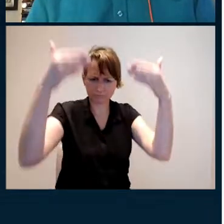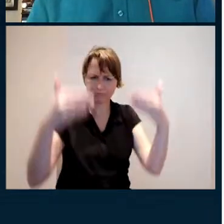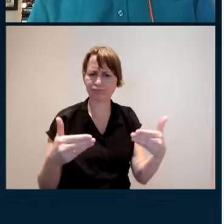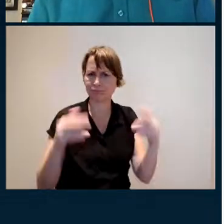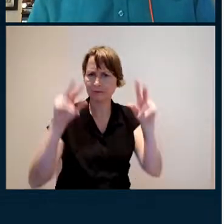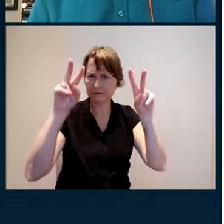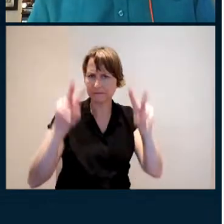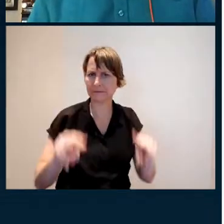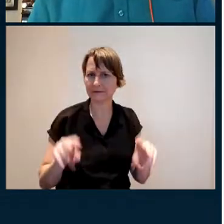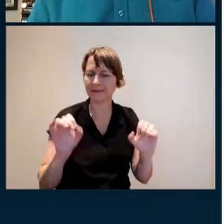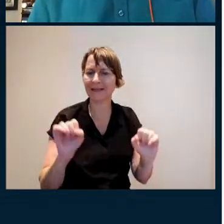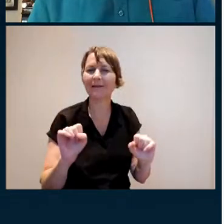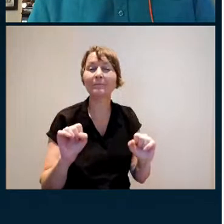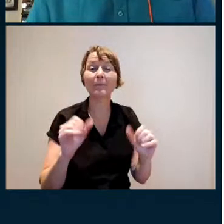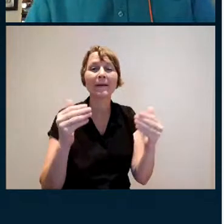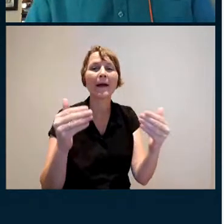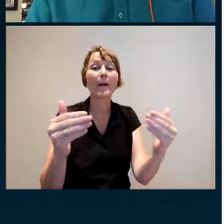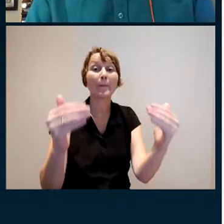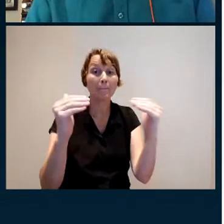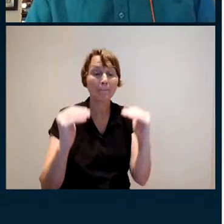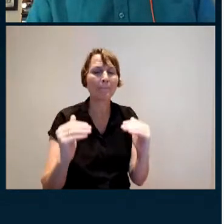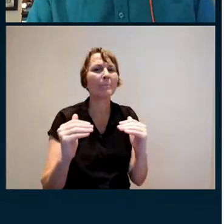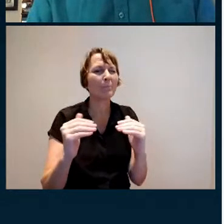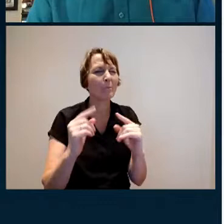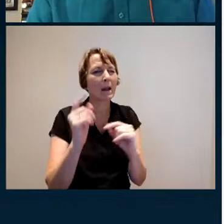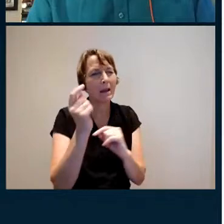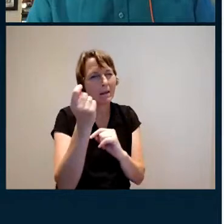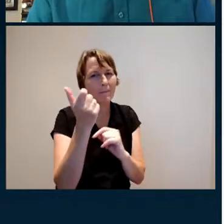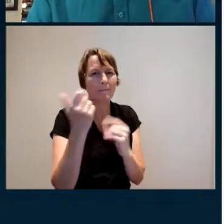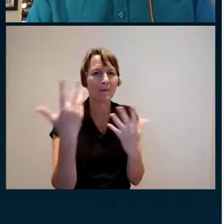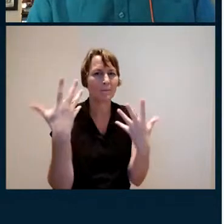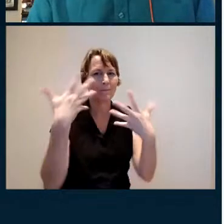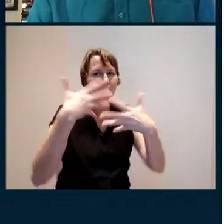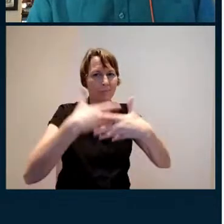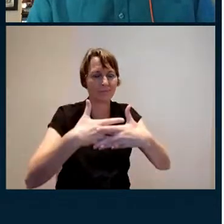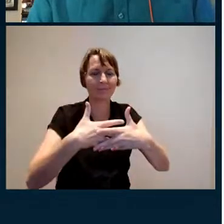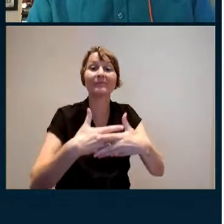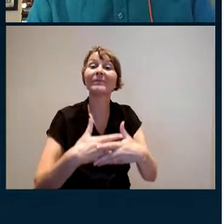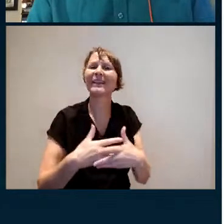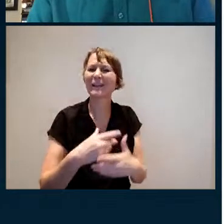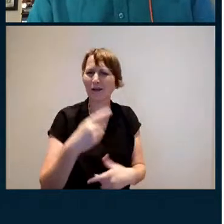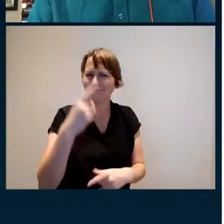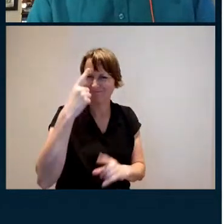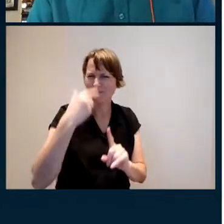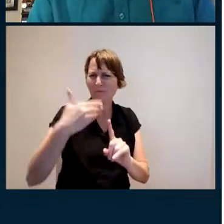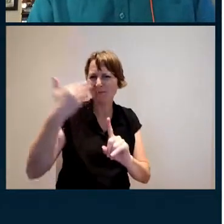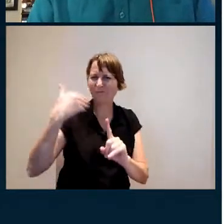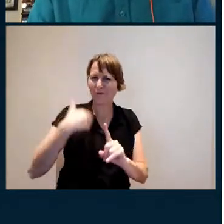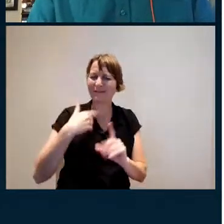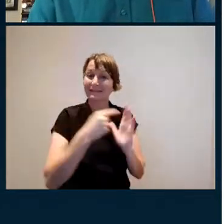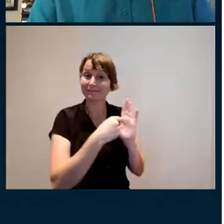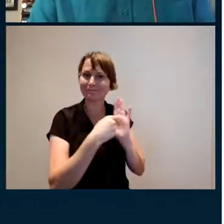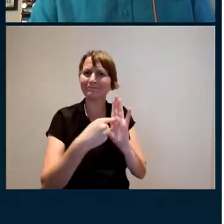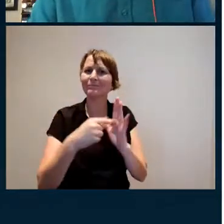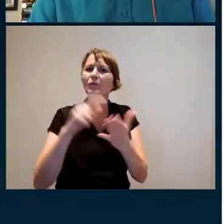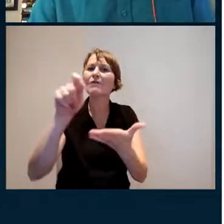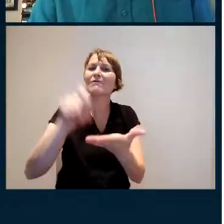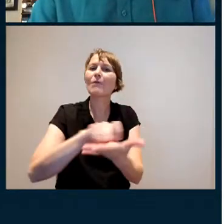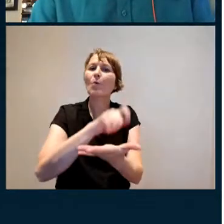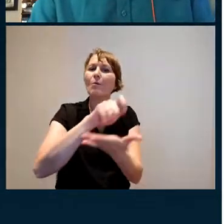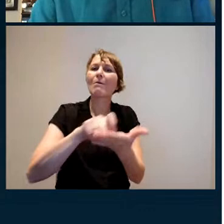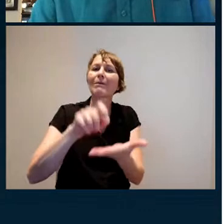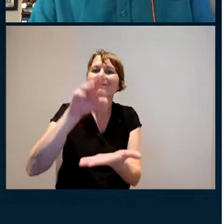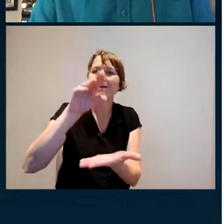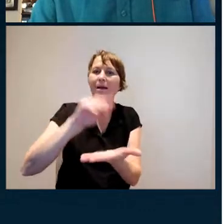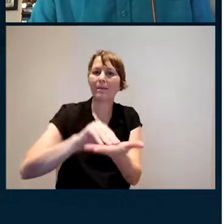a slightly more complex one, and we're going to go over to that voting application. So I'll go over, I think I've got